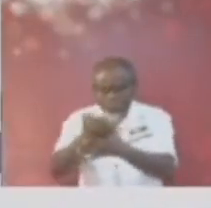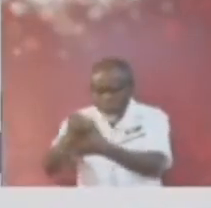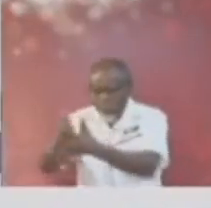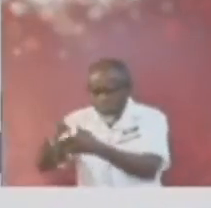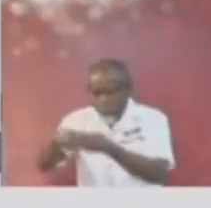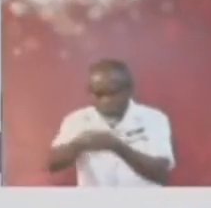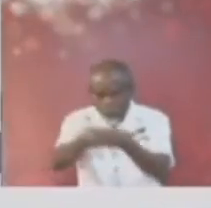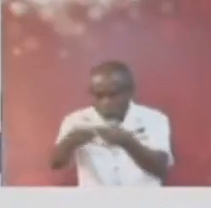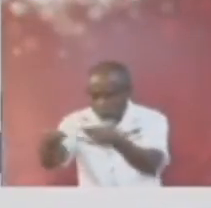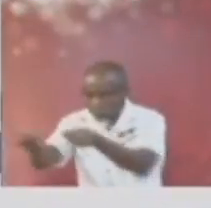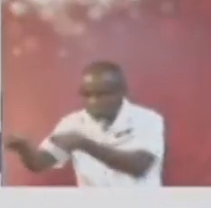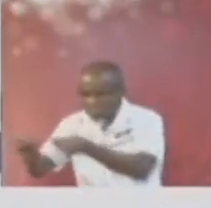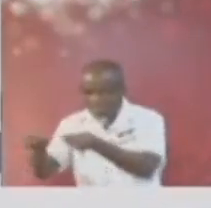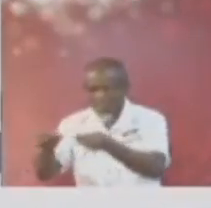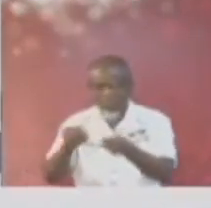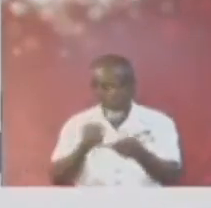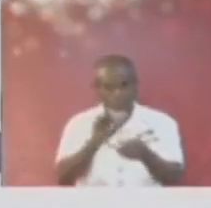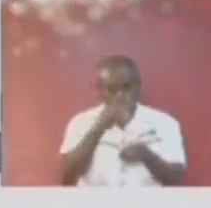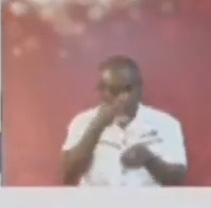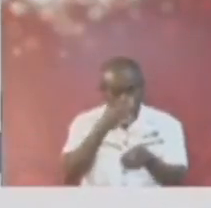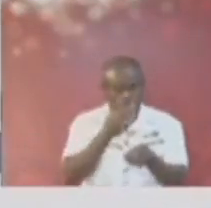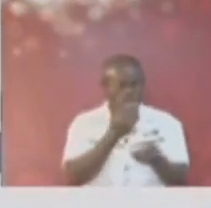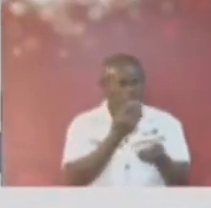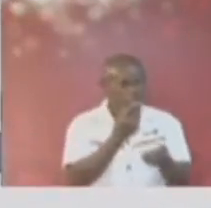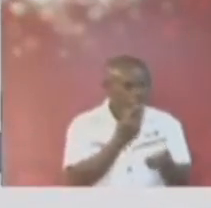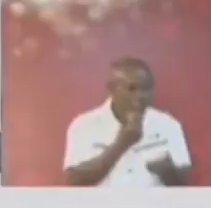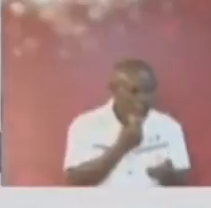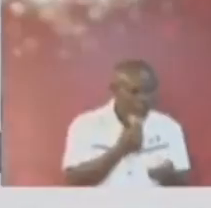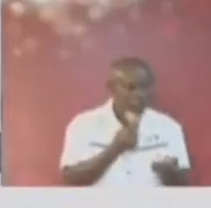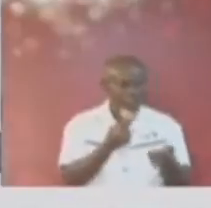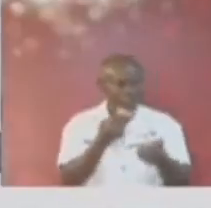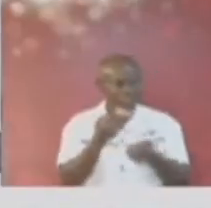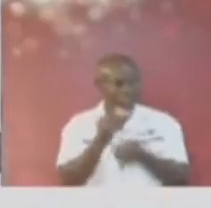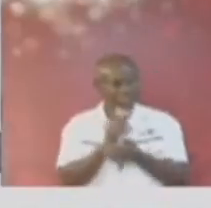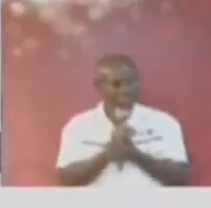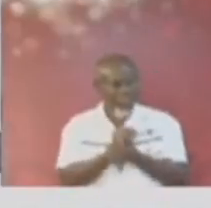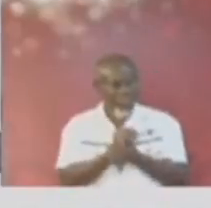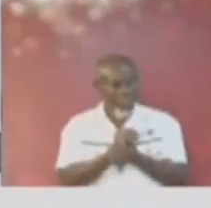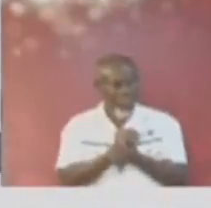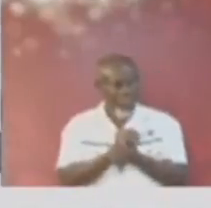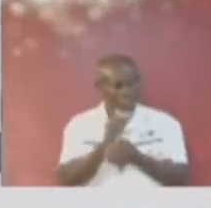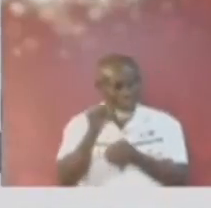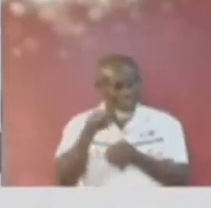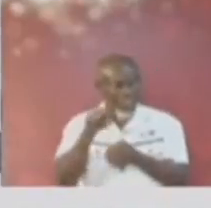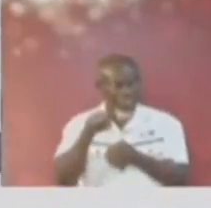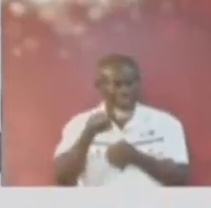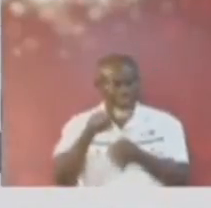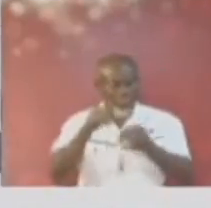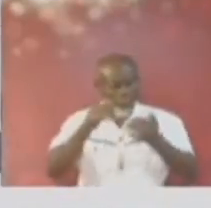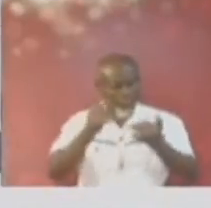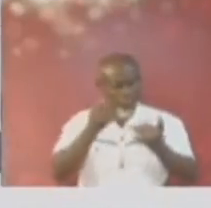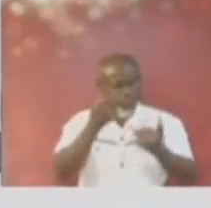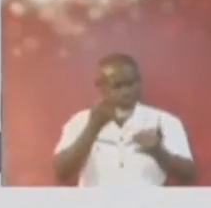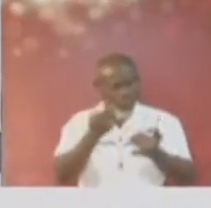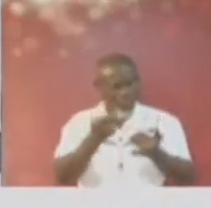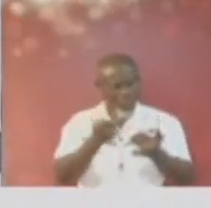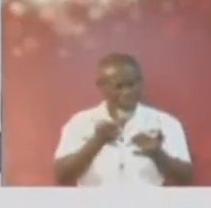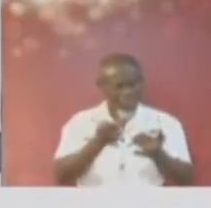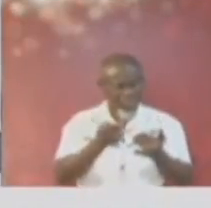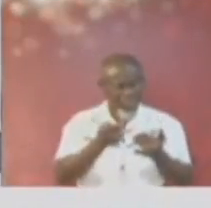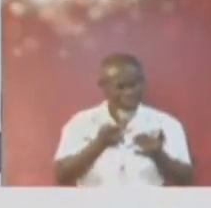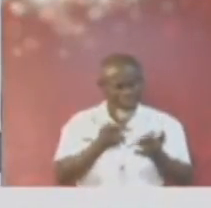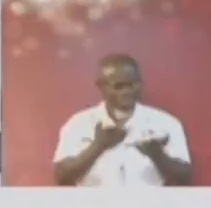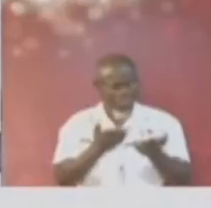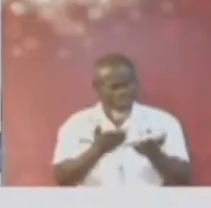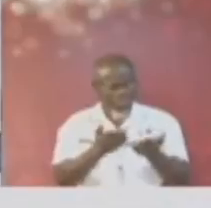food and sweets especially. So far, the evidence does not support food